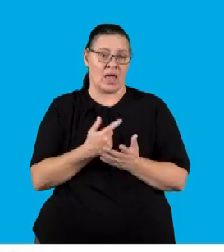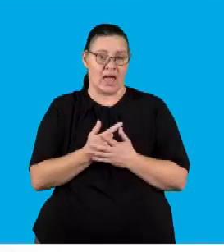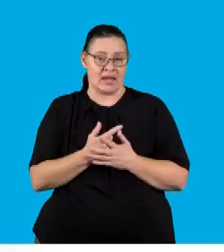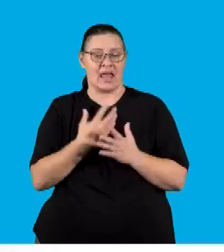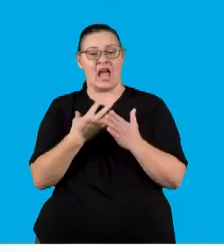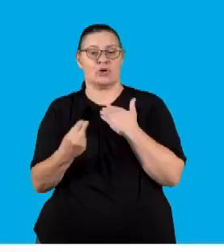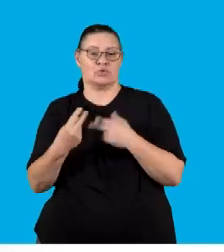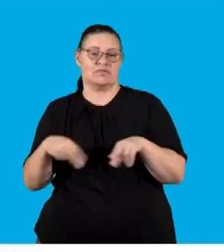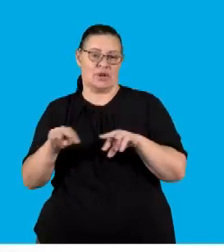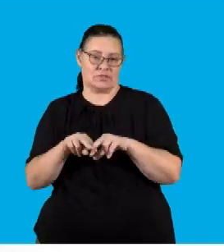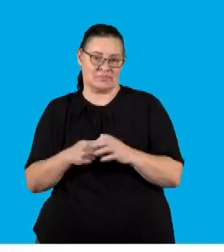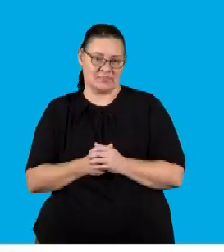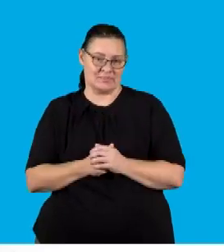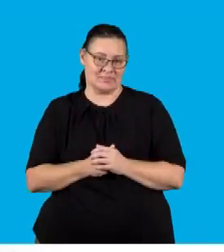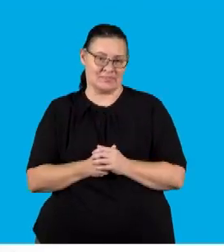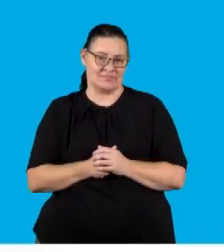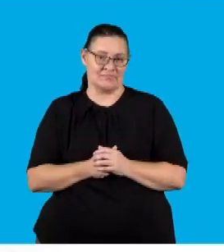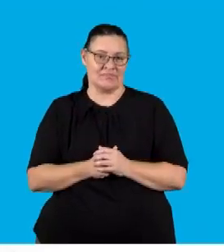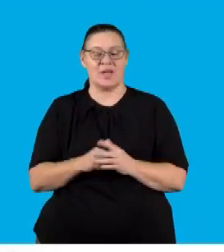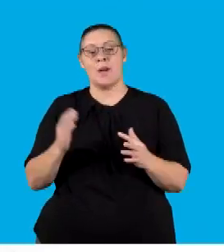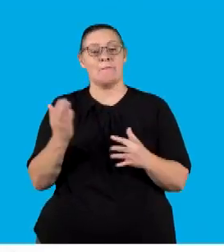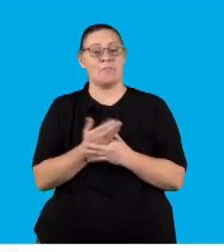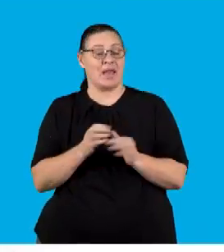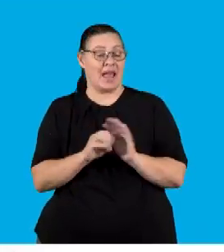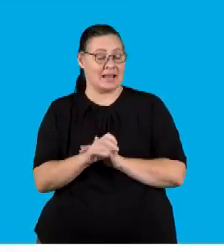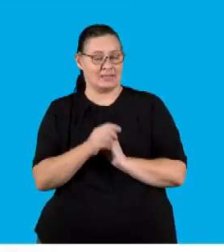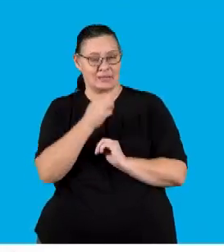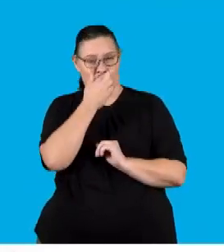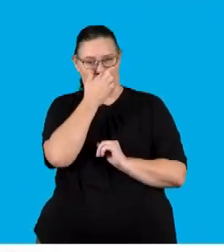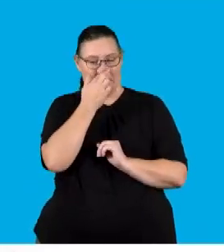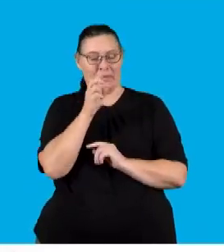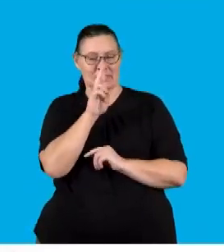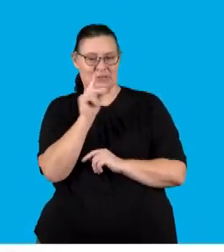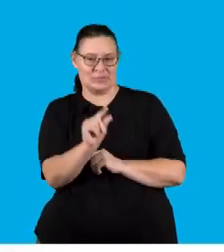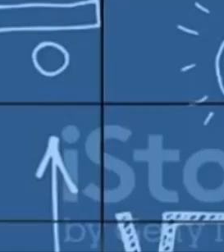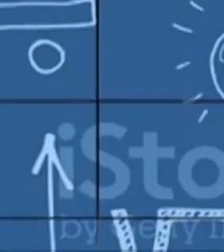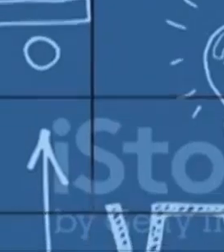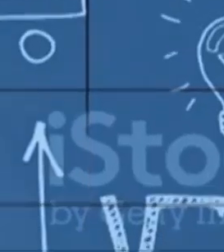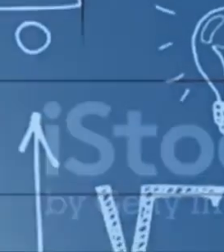output values. Let's quickly go to an ad break, and then we'll see you just now.